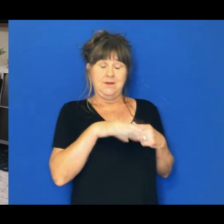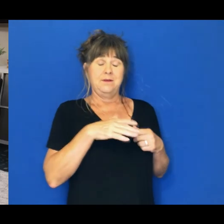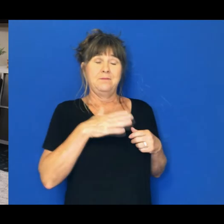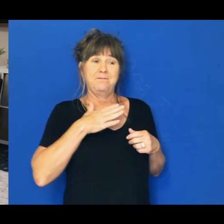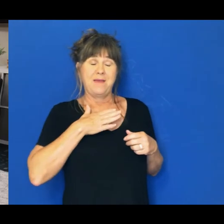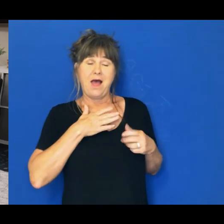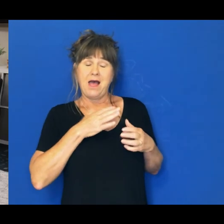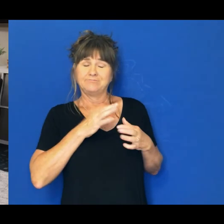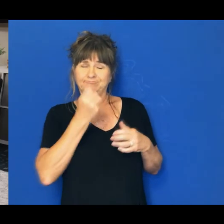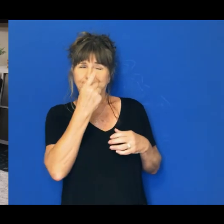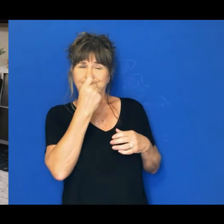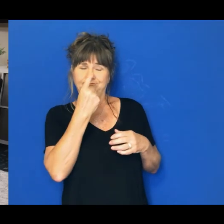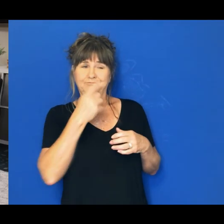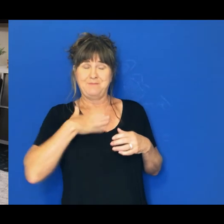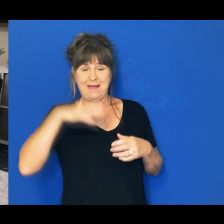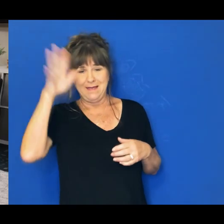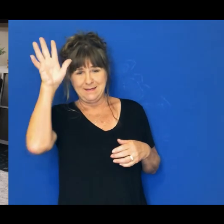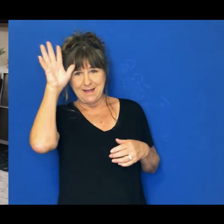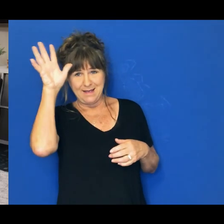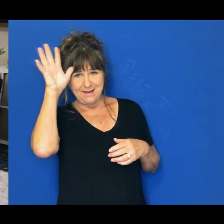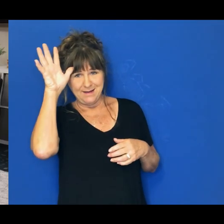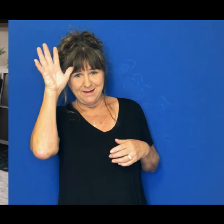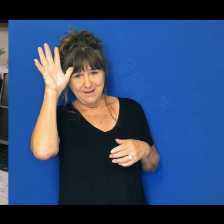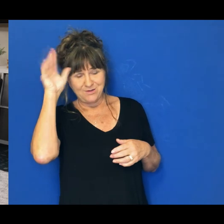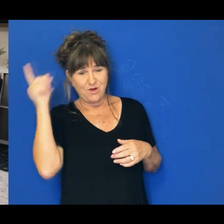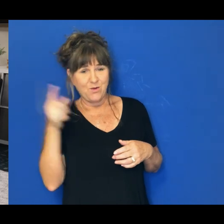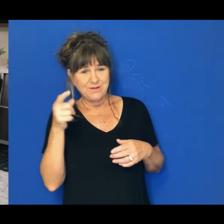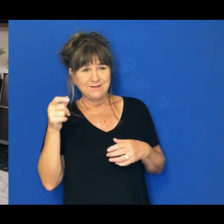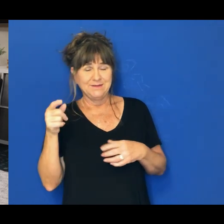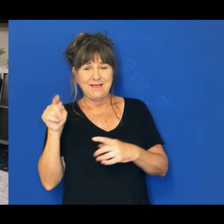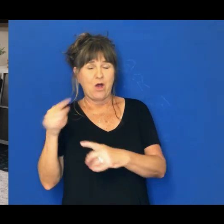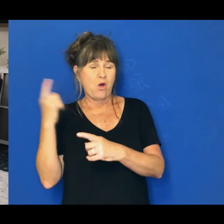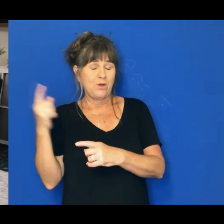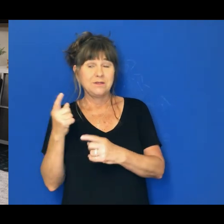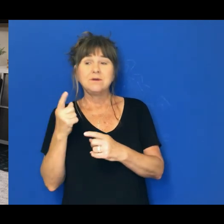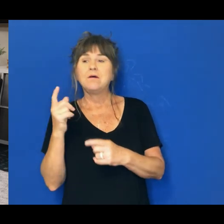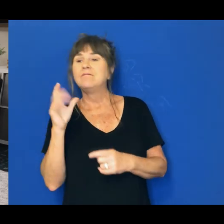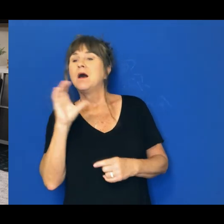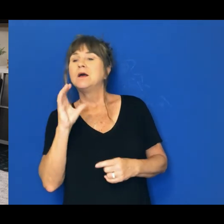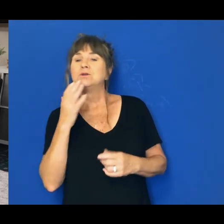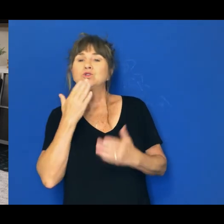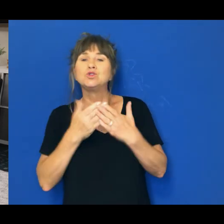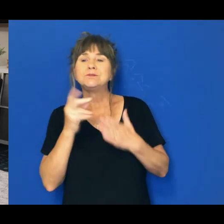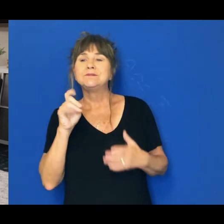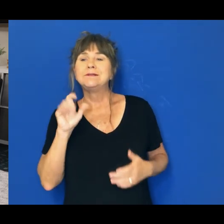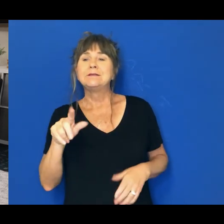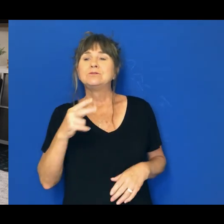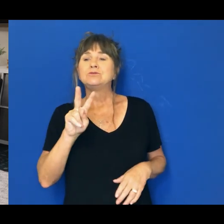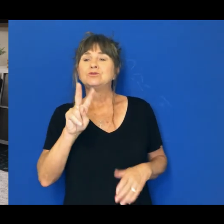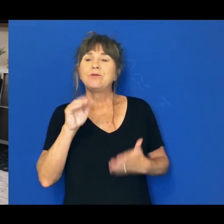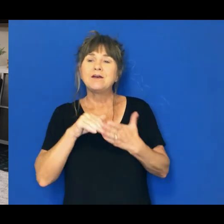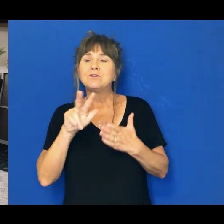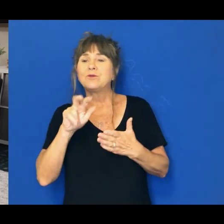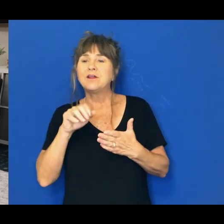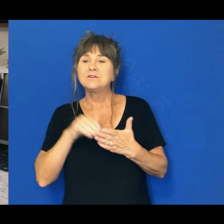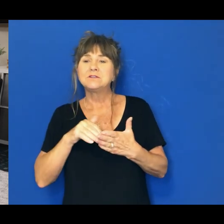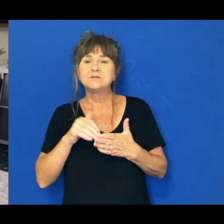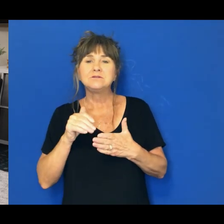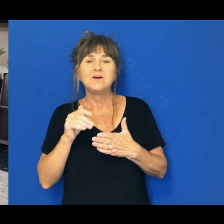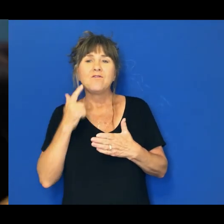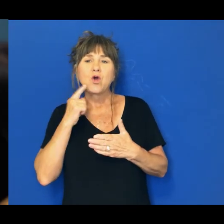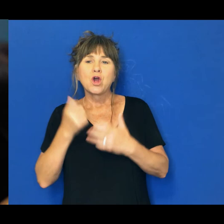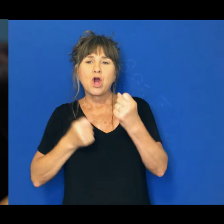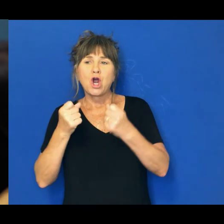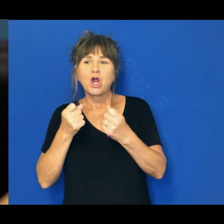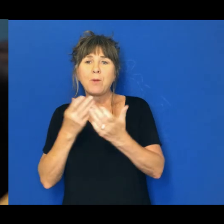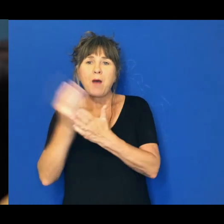relate to that because my dad, I'll talk about my dad in a little bit, but he was always the guy going out there finding like that $2,000, $3,000 car, yep, gonna fix it up, yep,